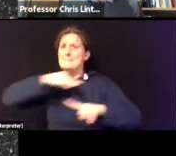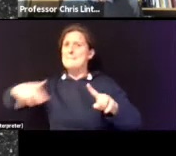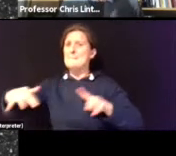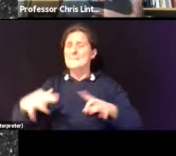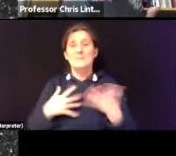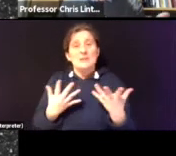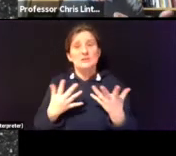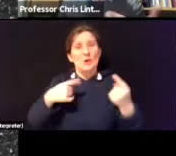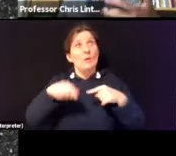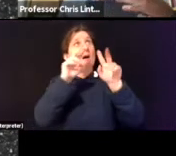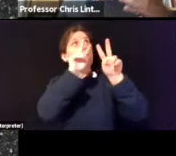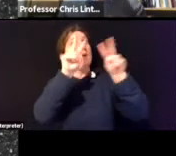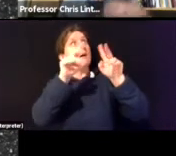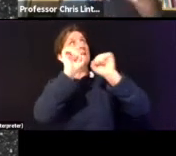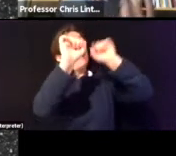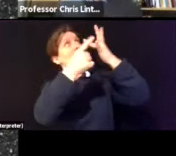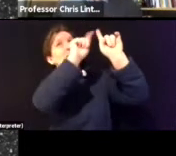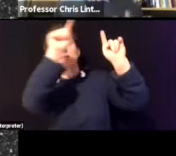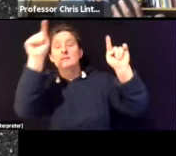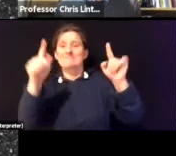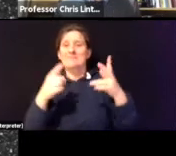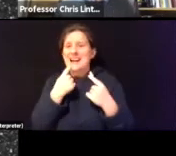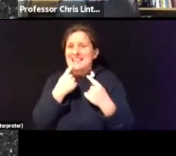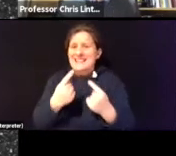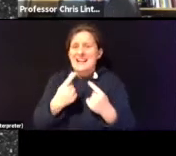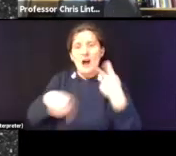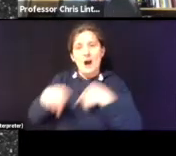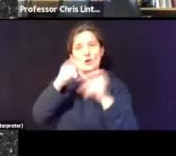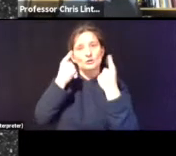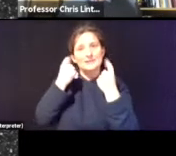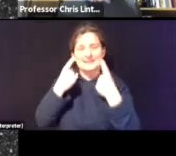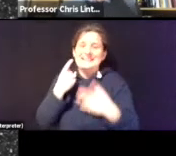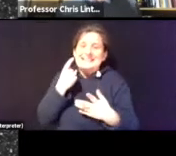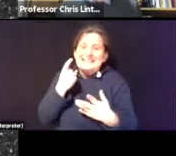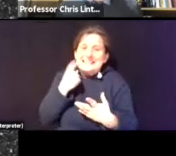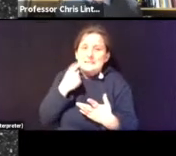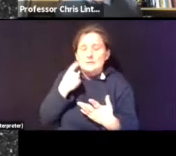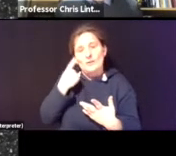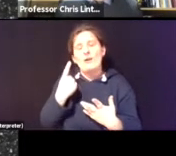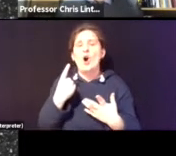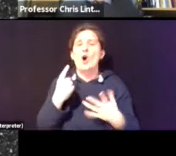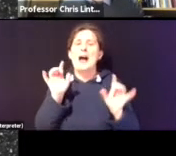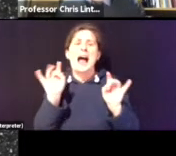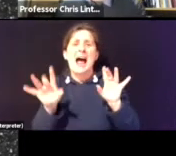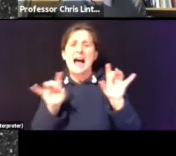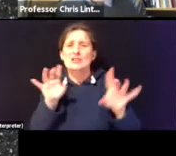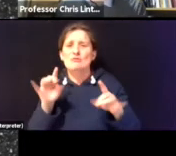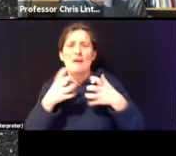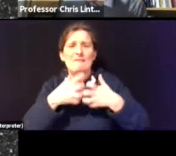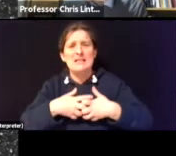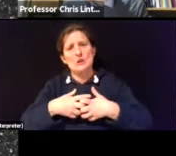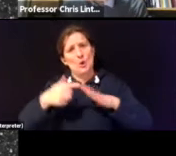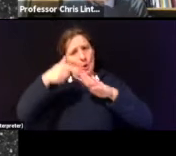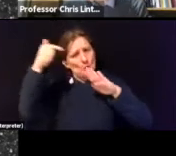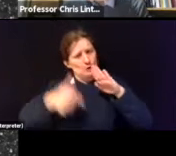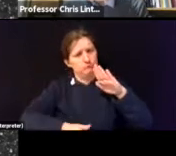think sometimes it's very easy to give the impression that astrophysics is a complicated or difficult